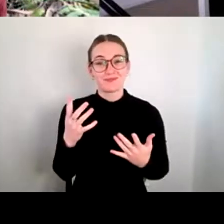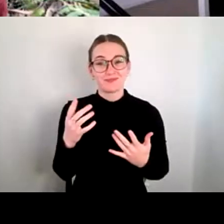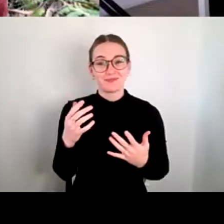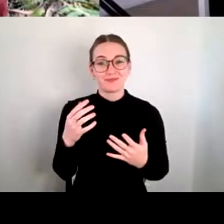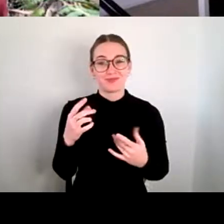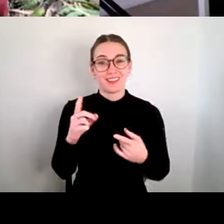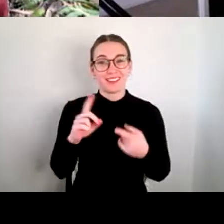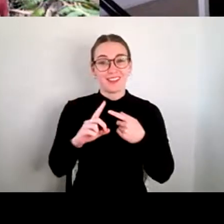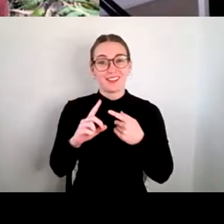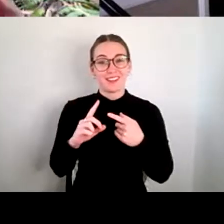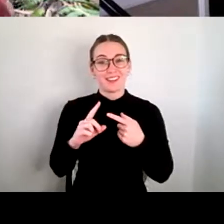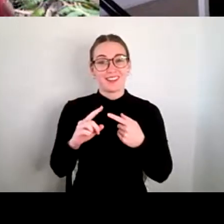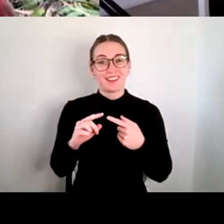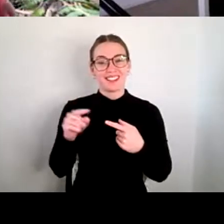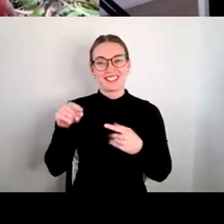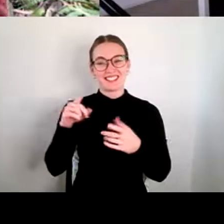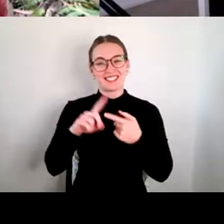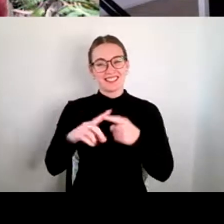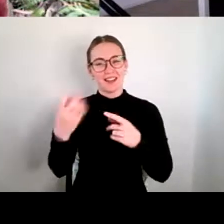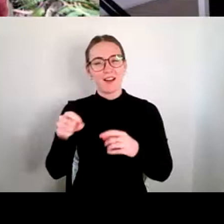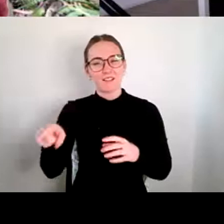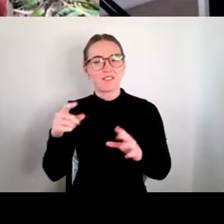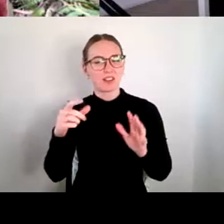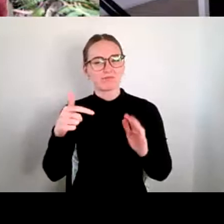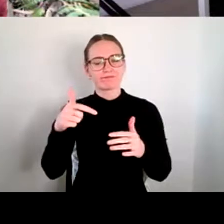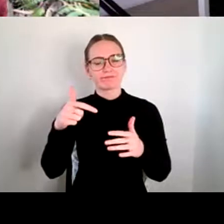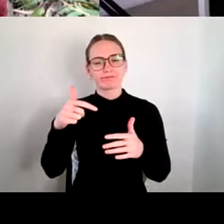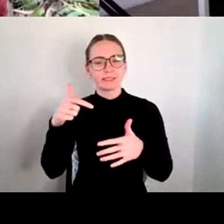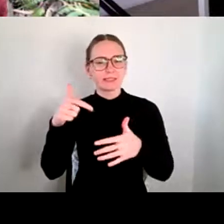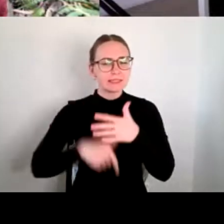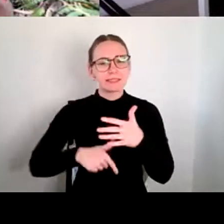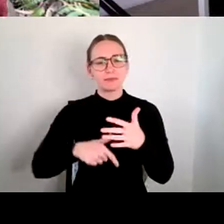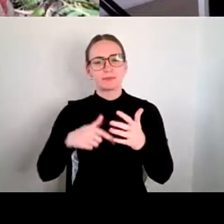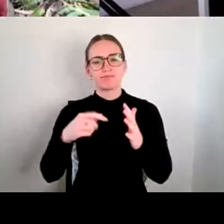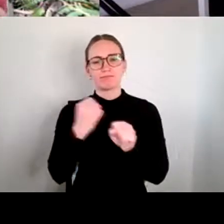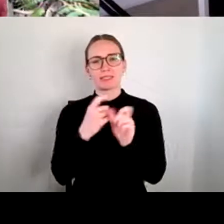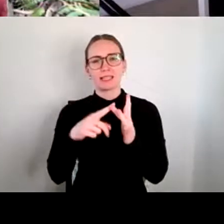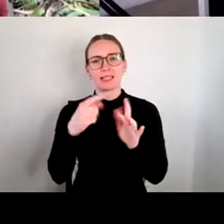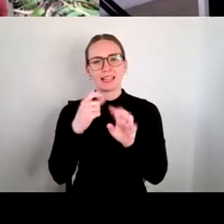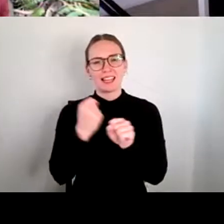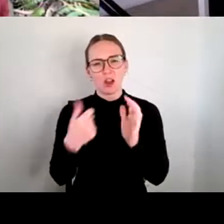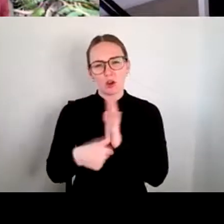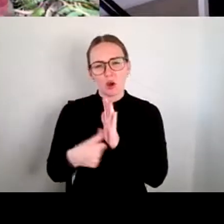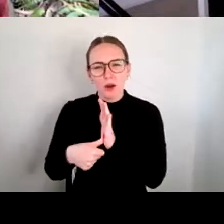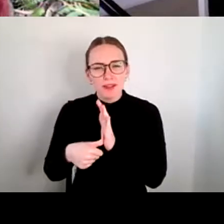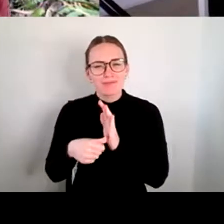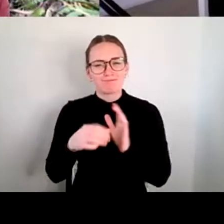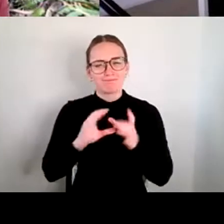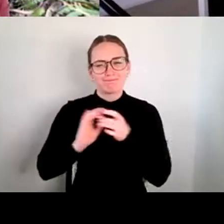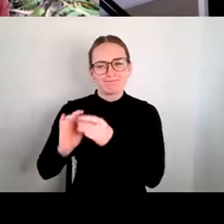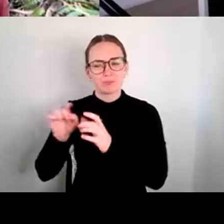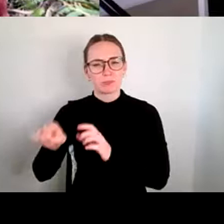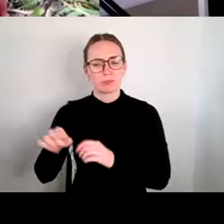from deep-seated gig economy kind of values that exist in the arts, and that sense of needing to live project